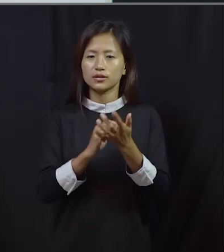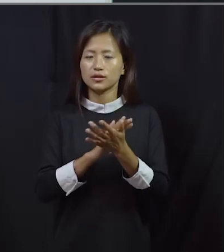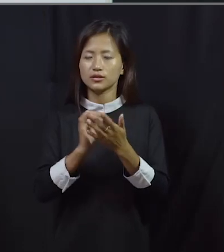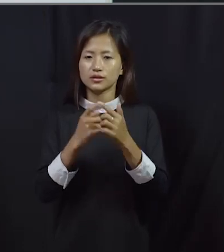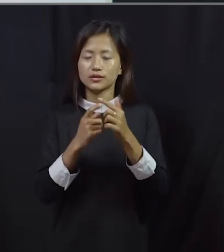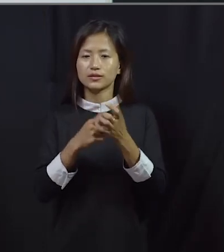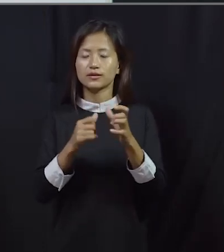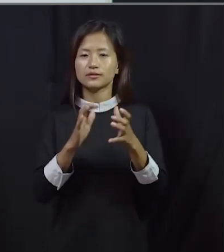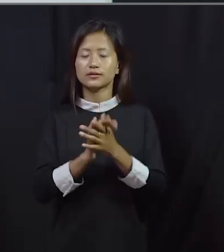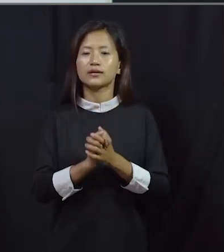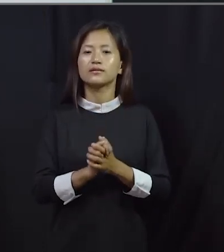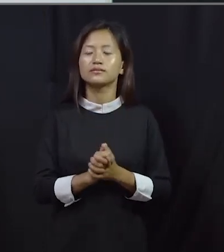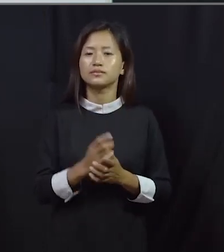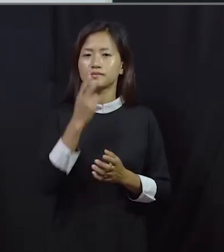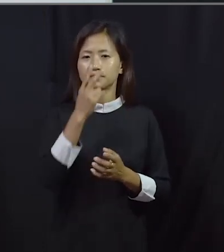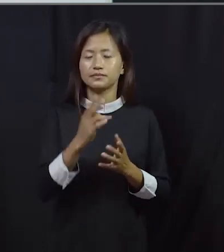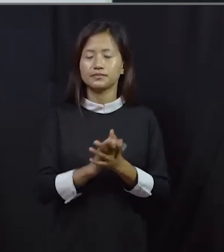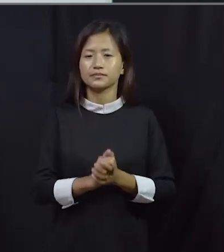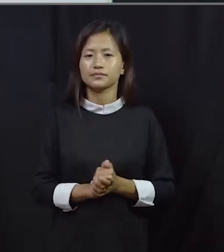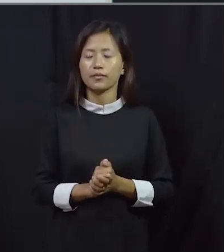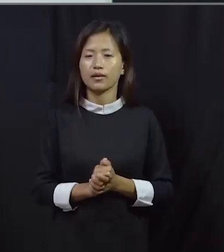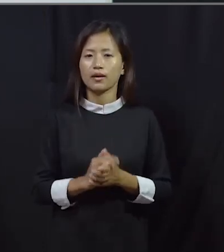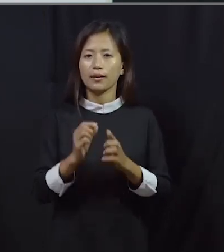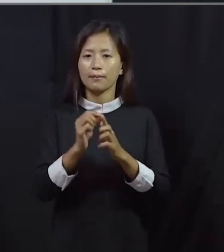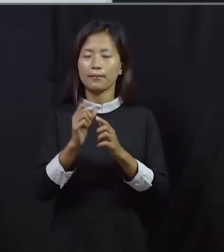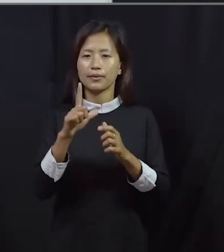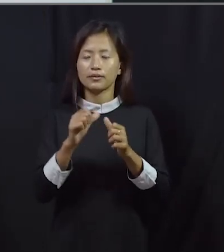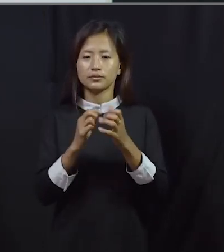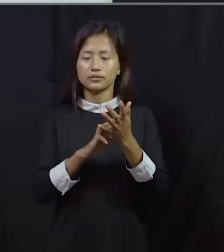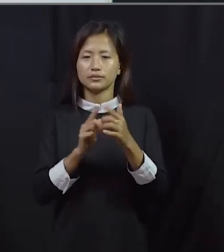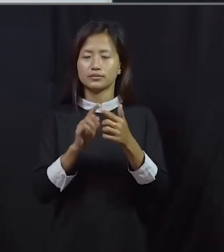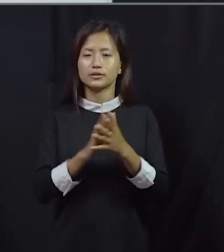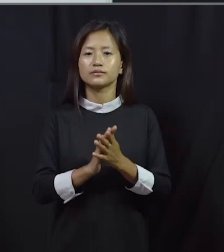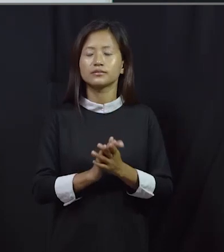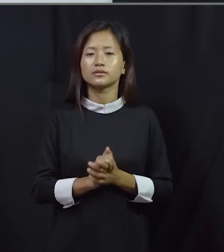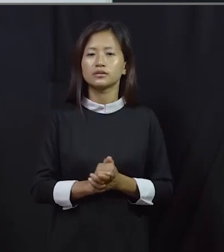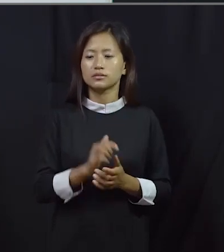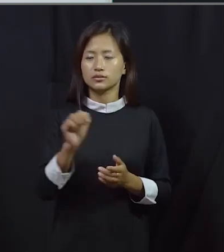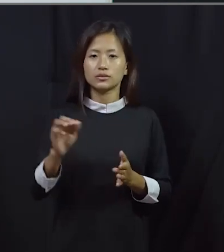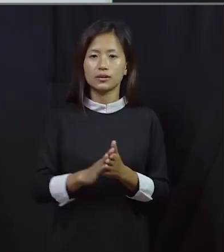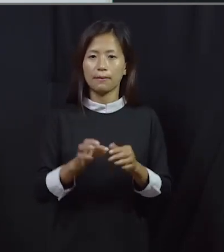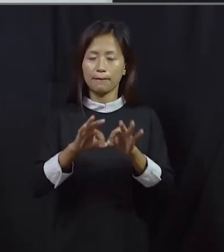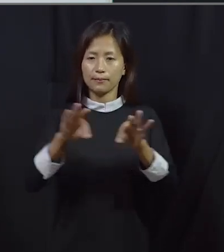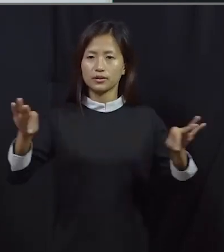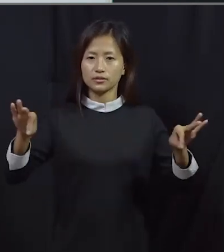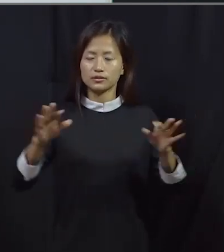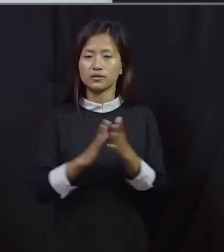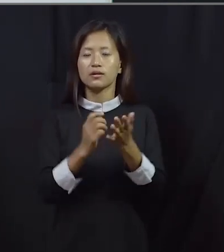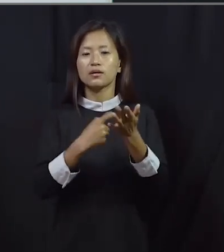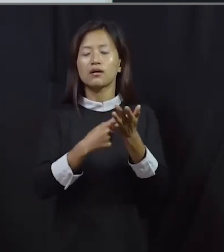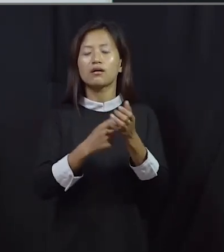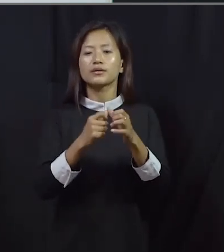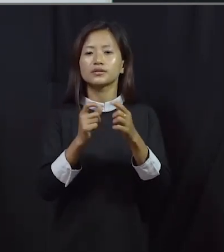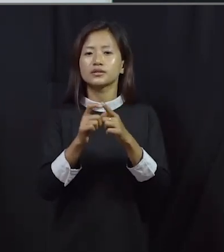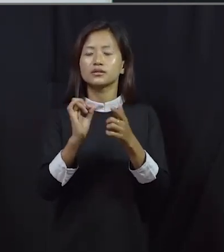So this angle subtended by this plane, right, 2D objects, this is what we measured in radian. We measured